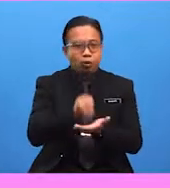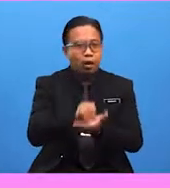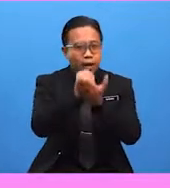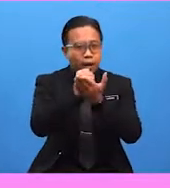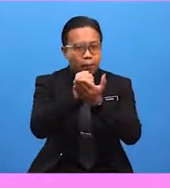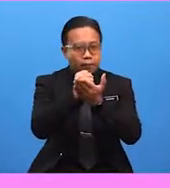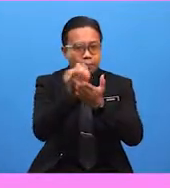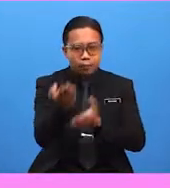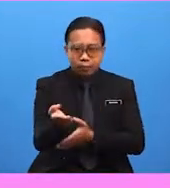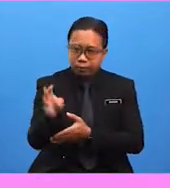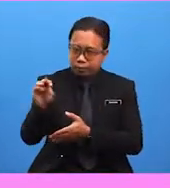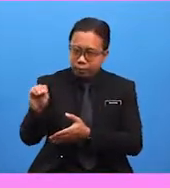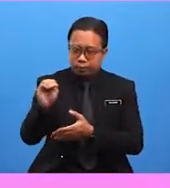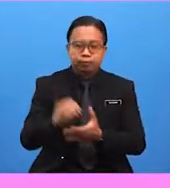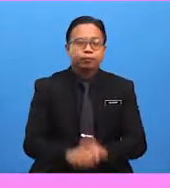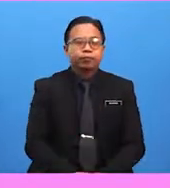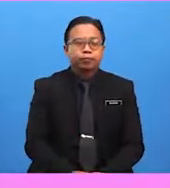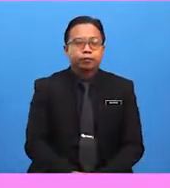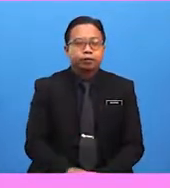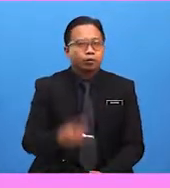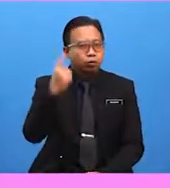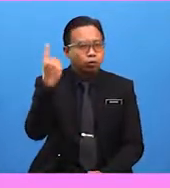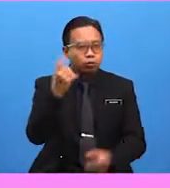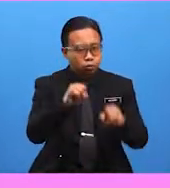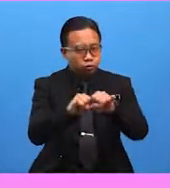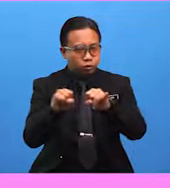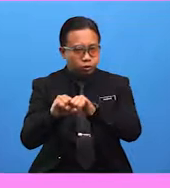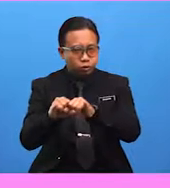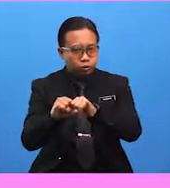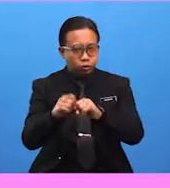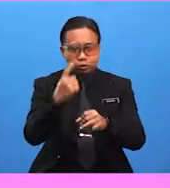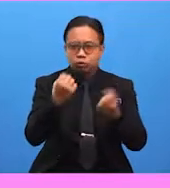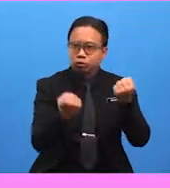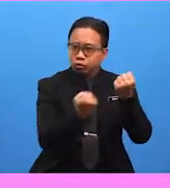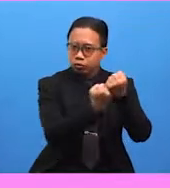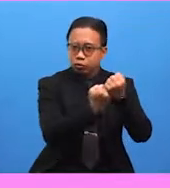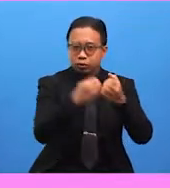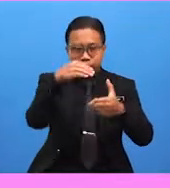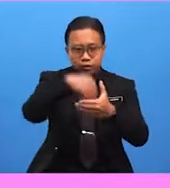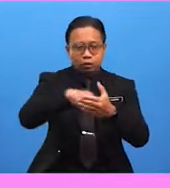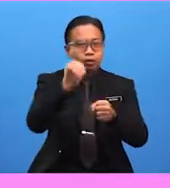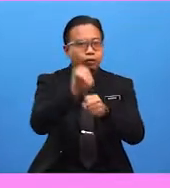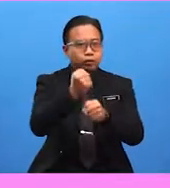them that also inspired them to enter the profession.